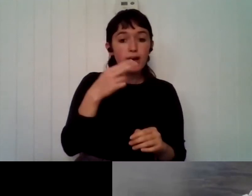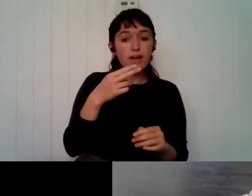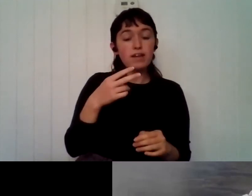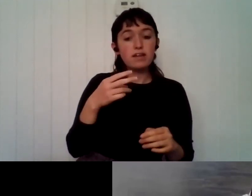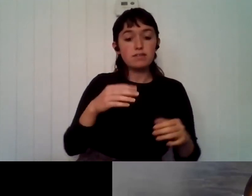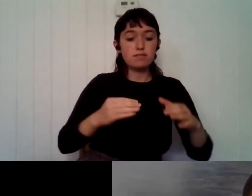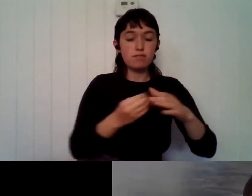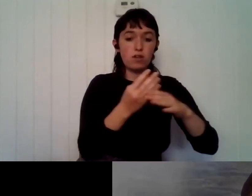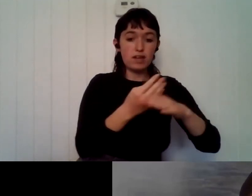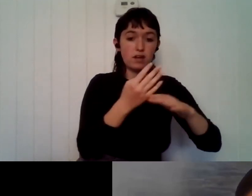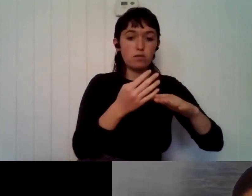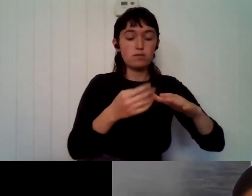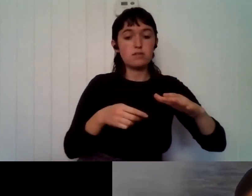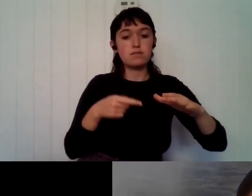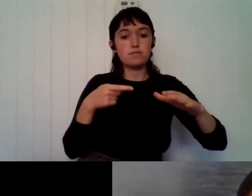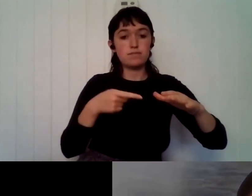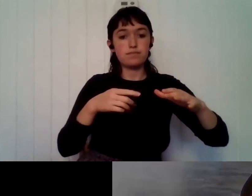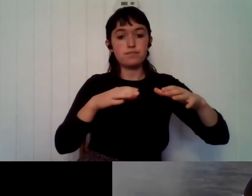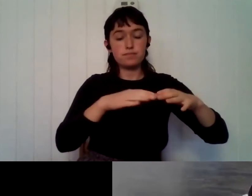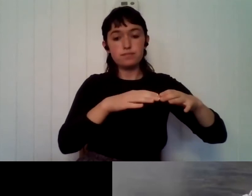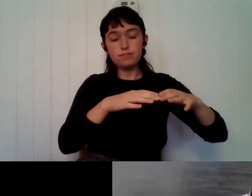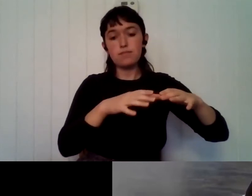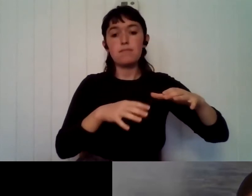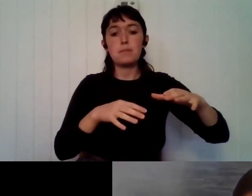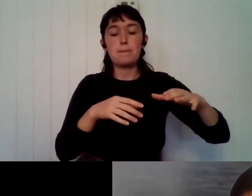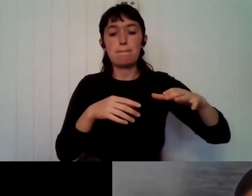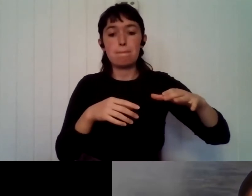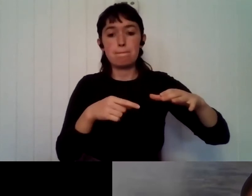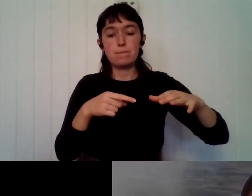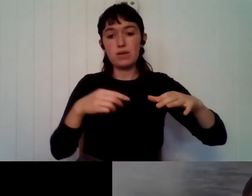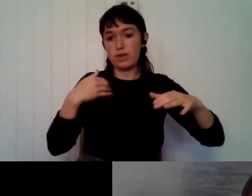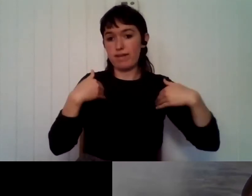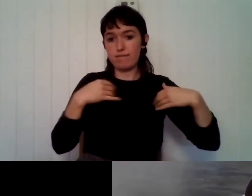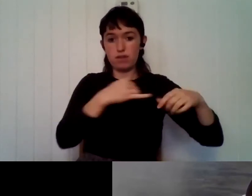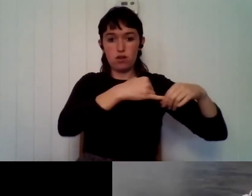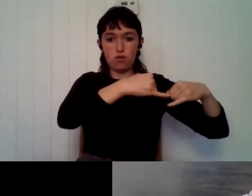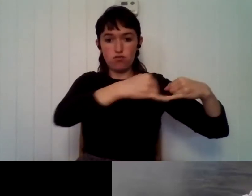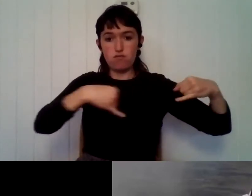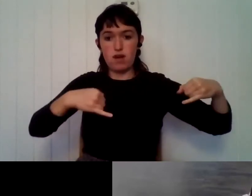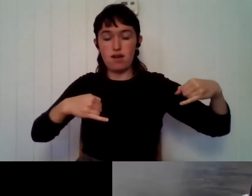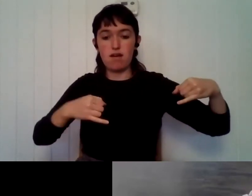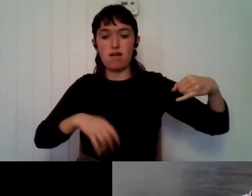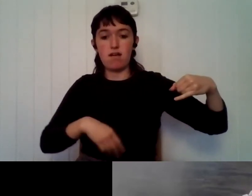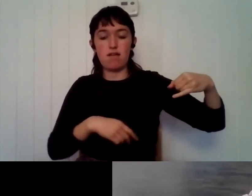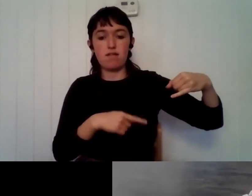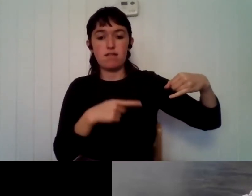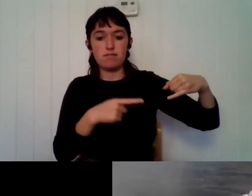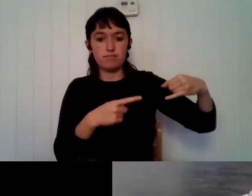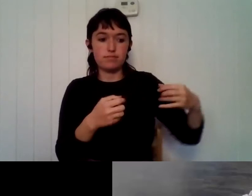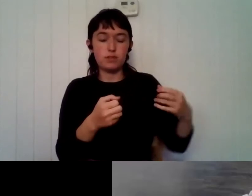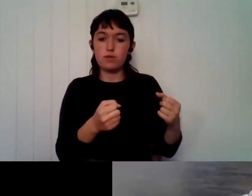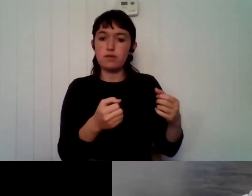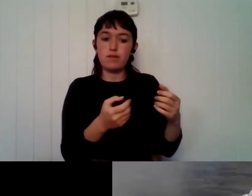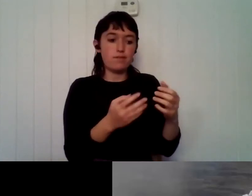more common to have fissures. So basically the earth cracks open, and then from there comes all the